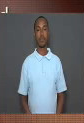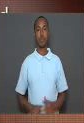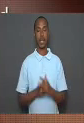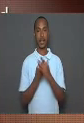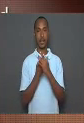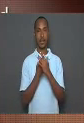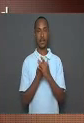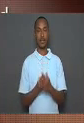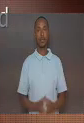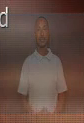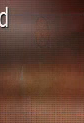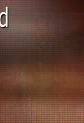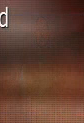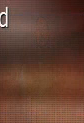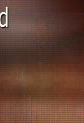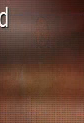Begin.